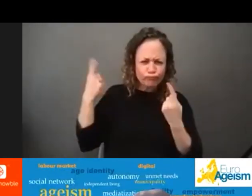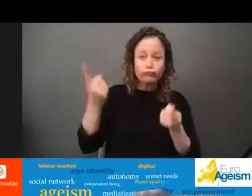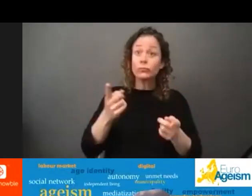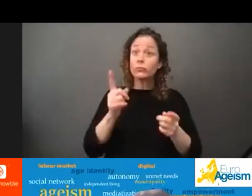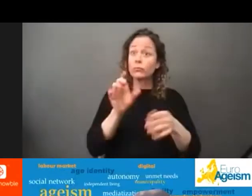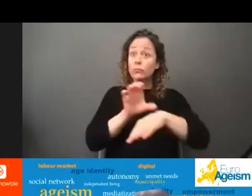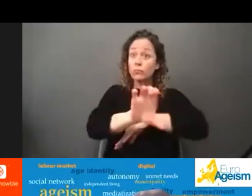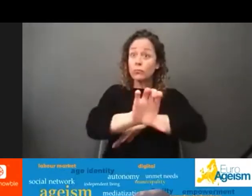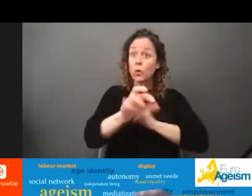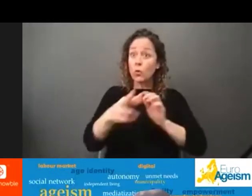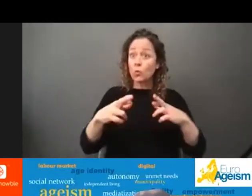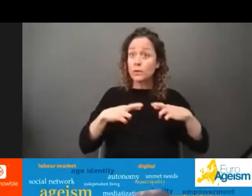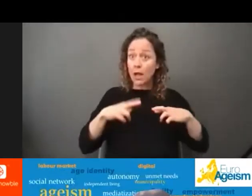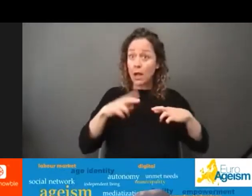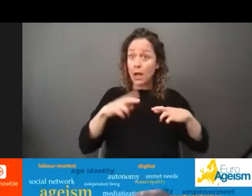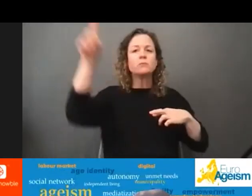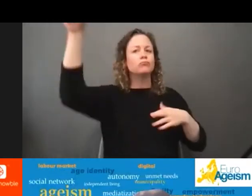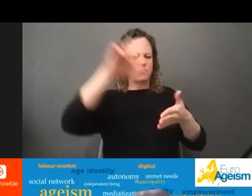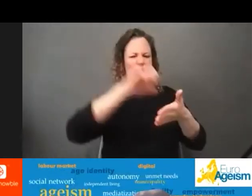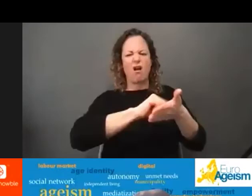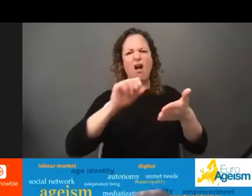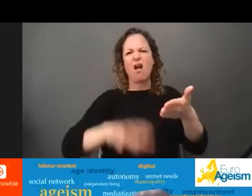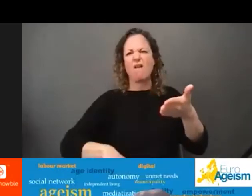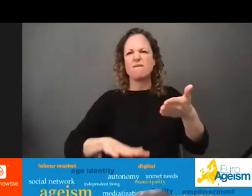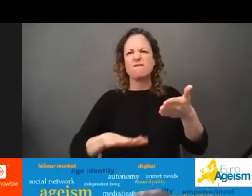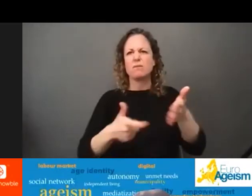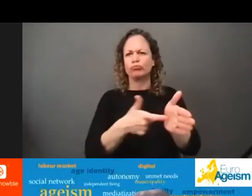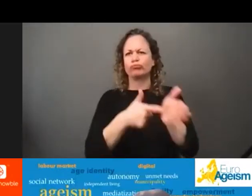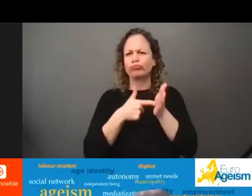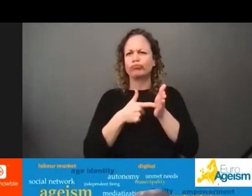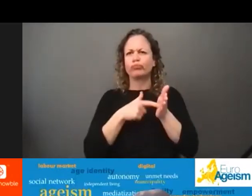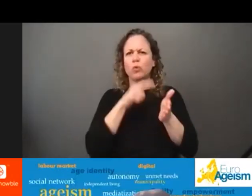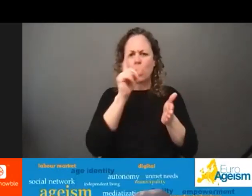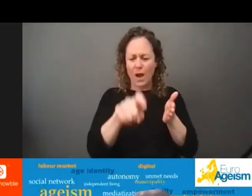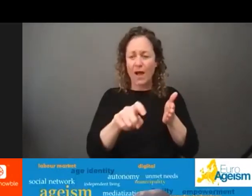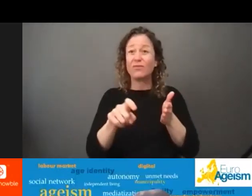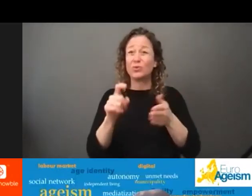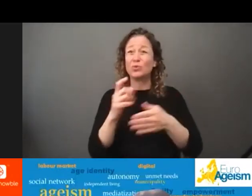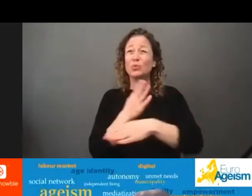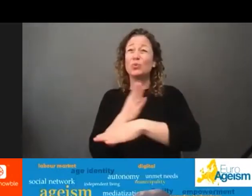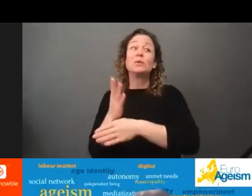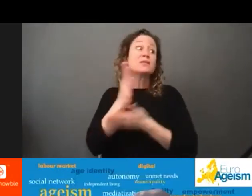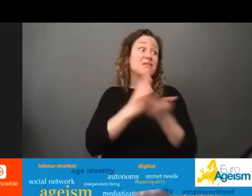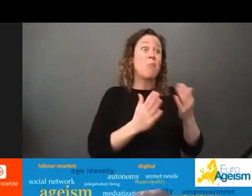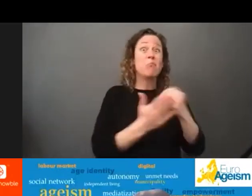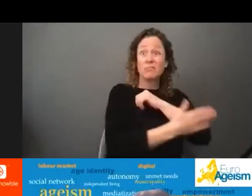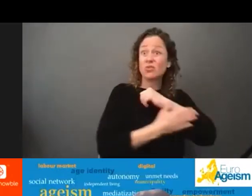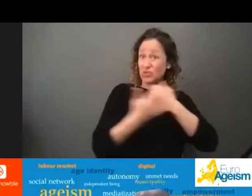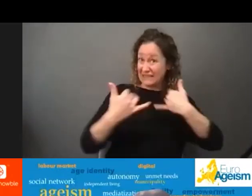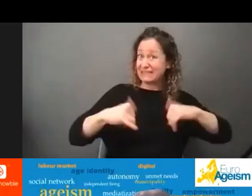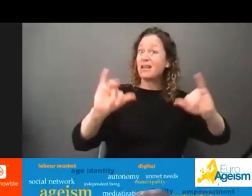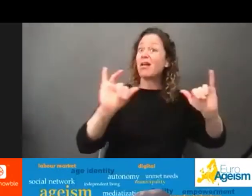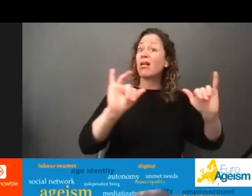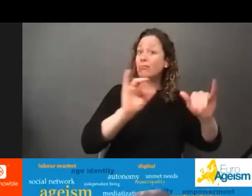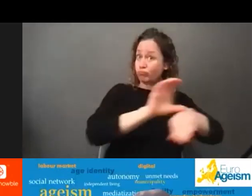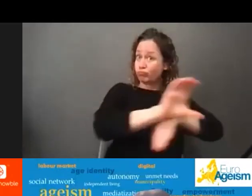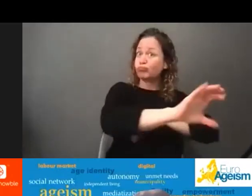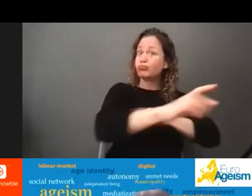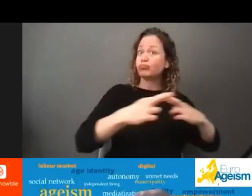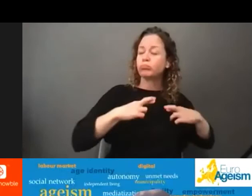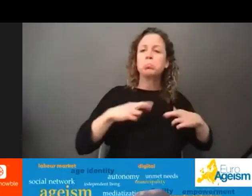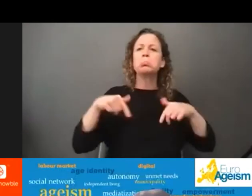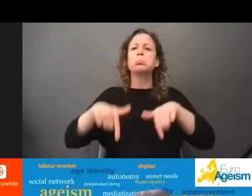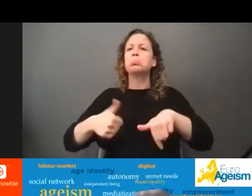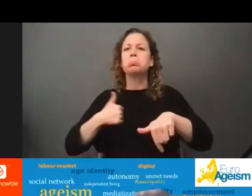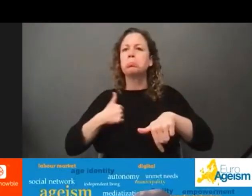laws. So that is really a very good step in ahead of other countries who have not done that. On the flip side, Canada also